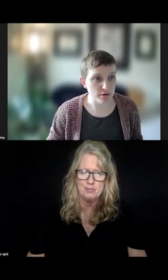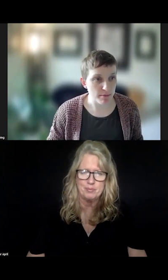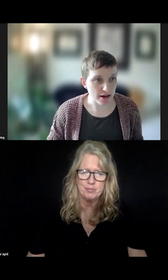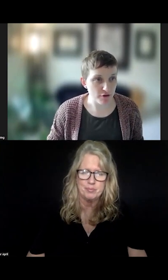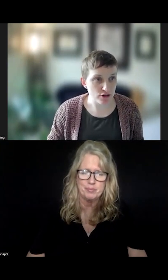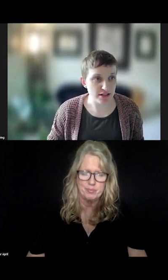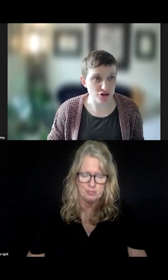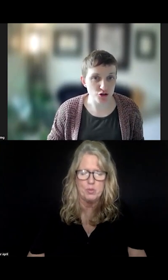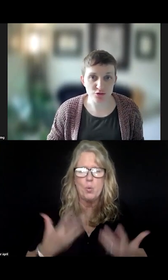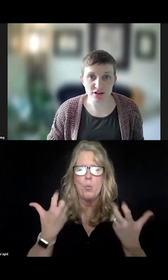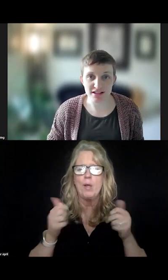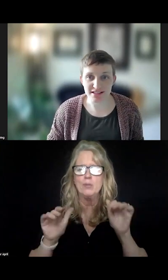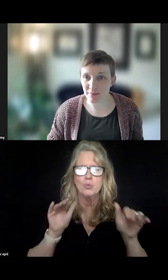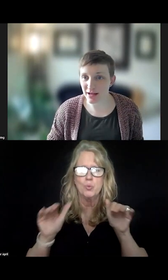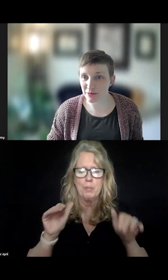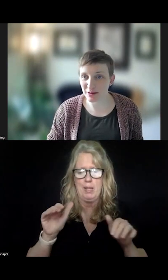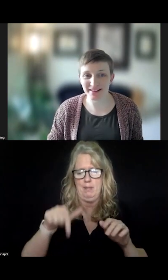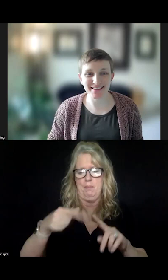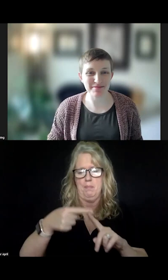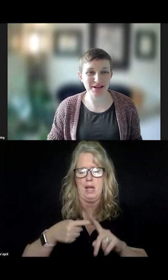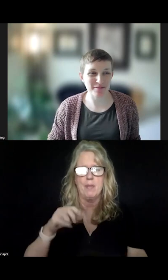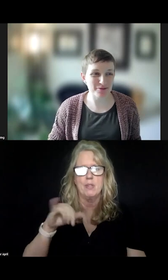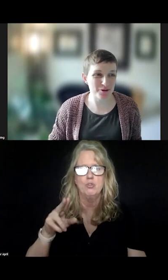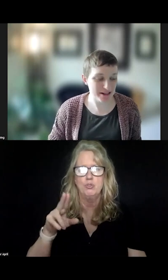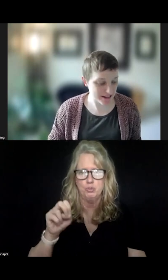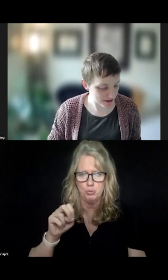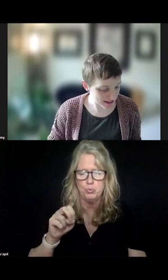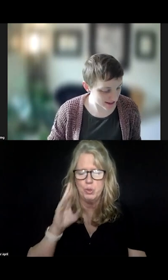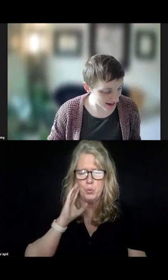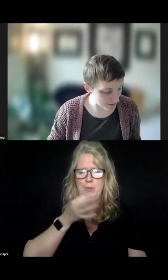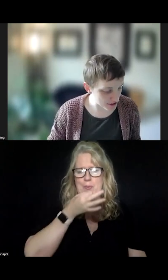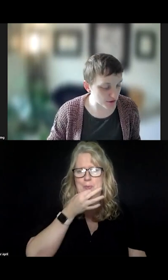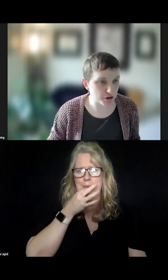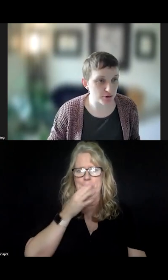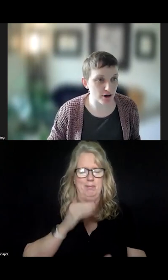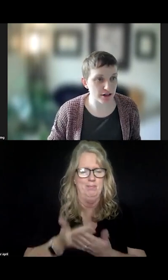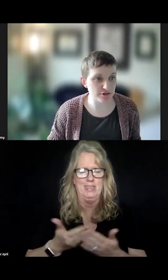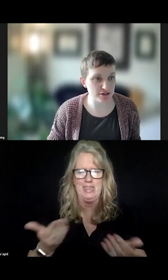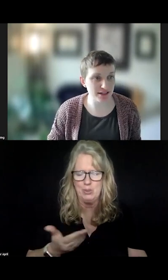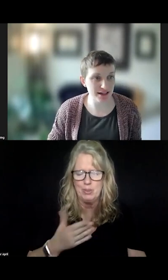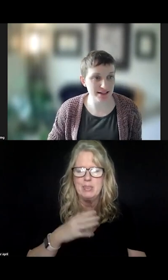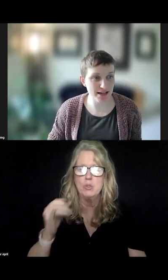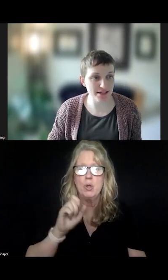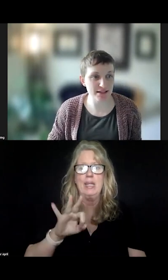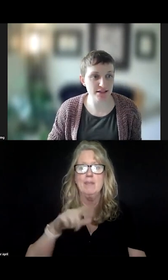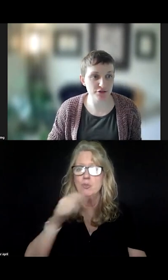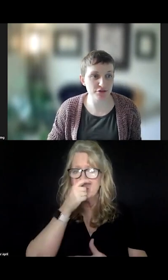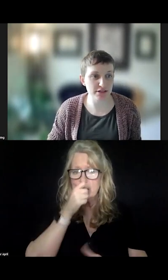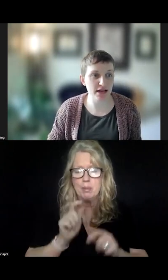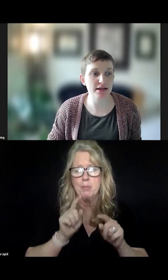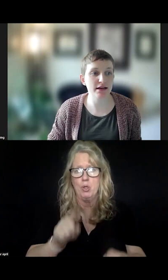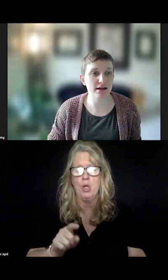Want to remind folks that June is coming up quickly, going to be here before we know it. So if you are interested in attending the